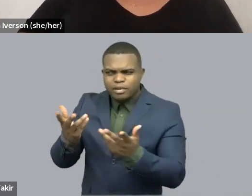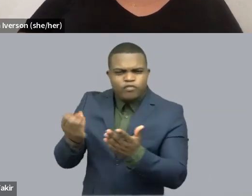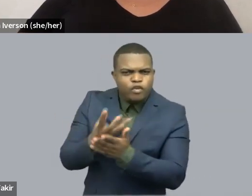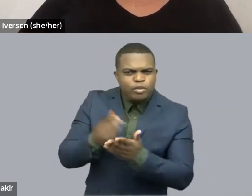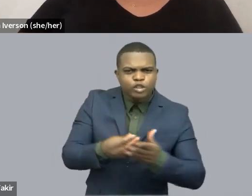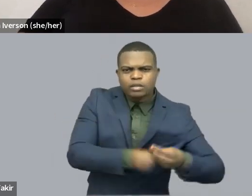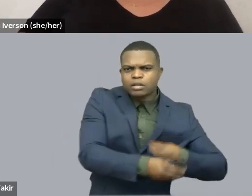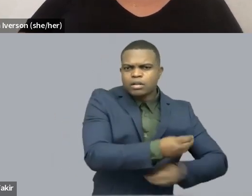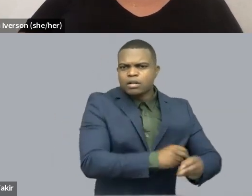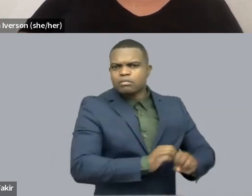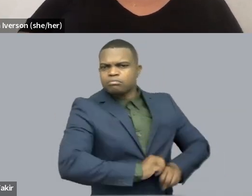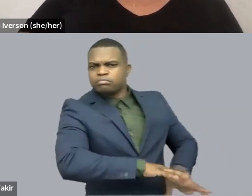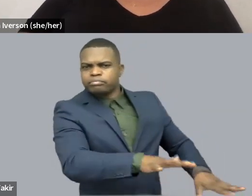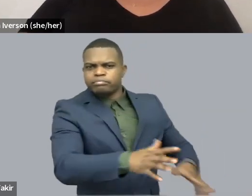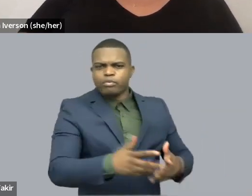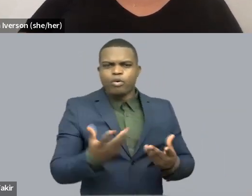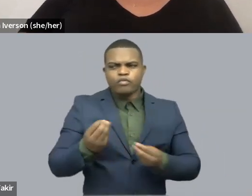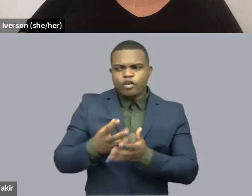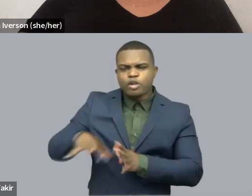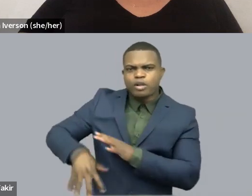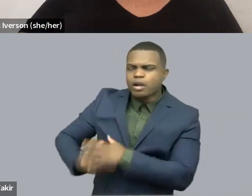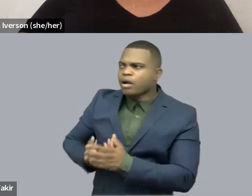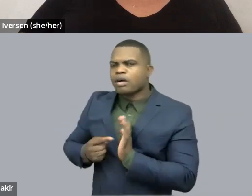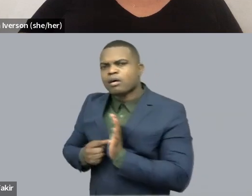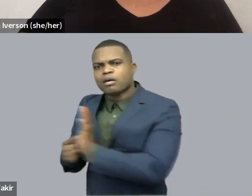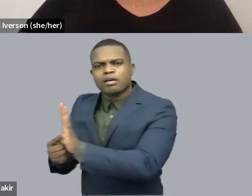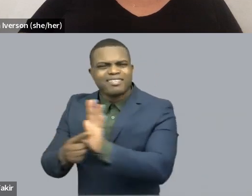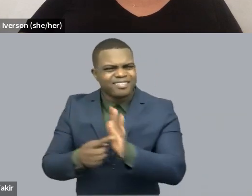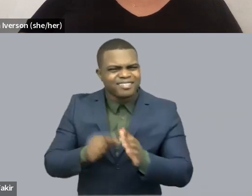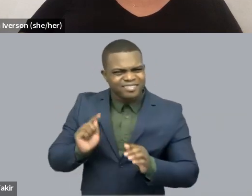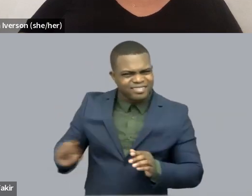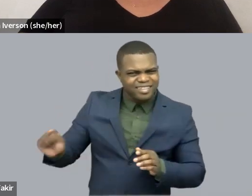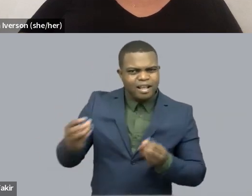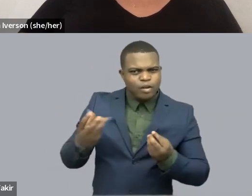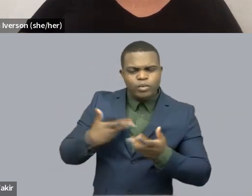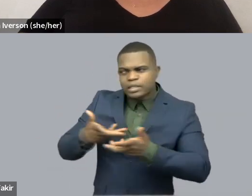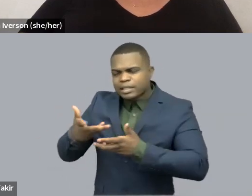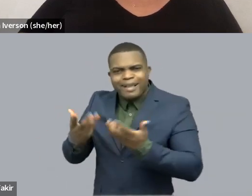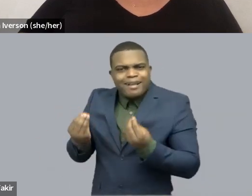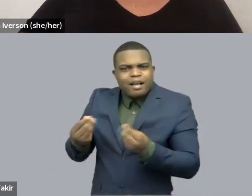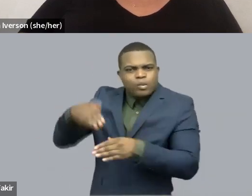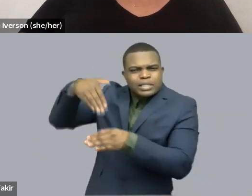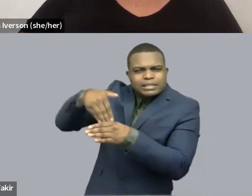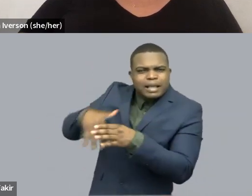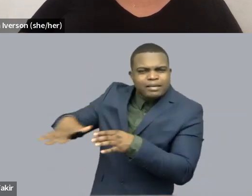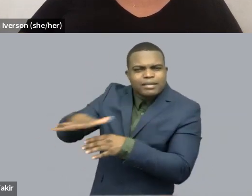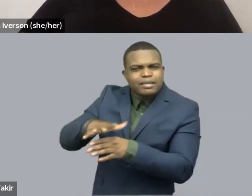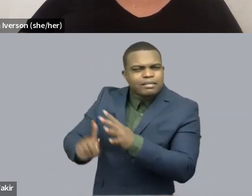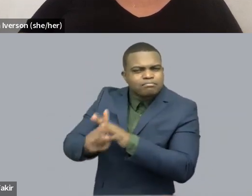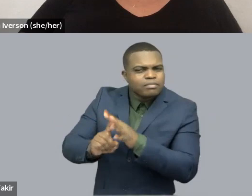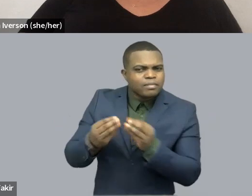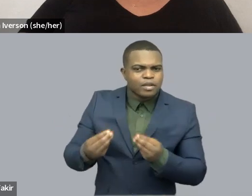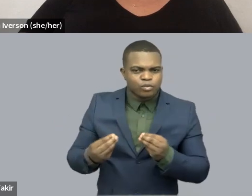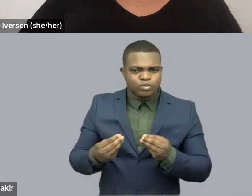a number of other sort of contexts, including the No Tech for Apartheid campaign, in which other tech workers have also come out and